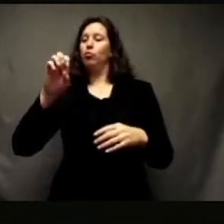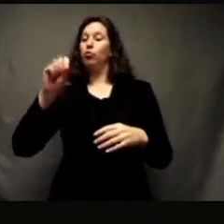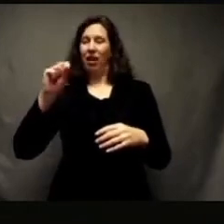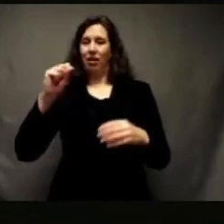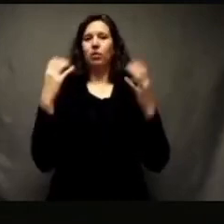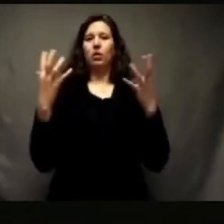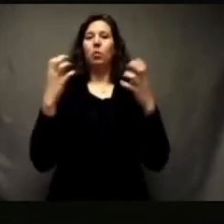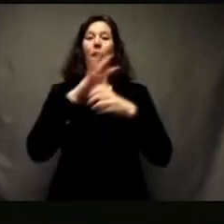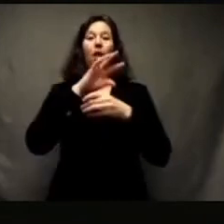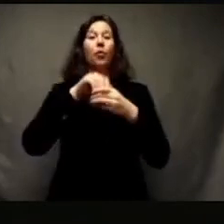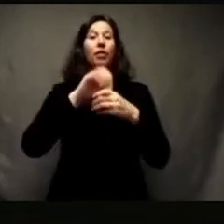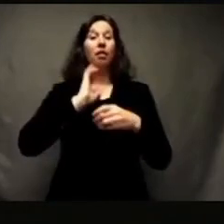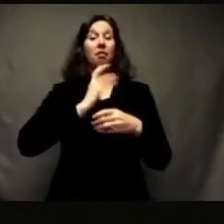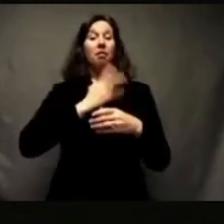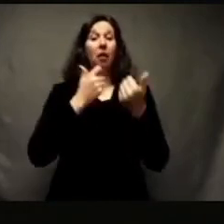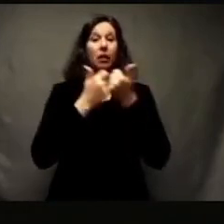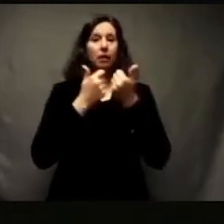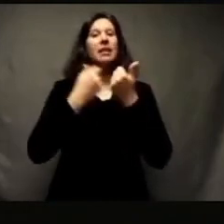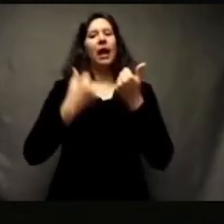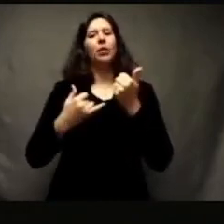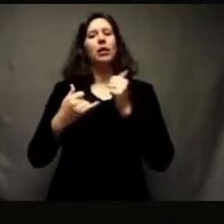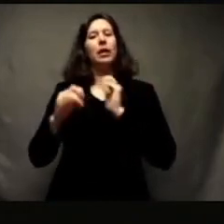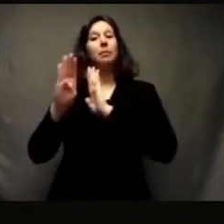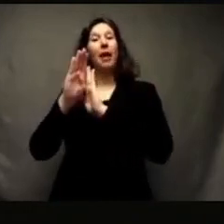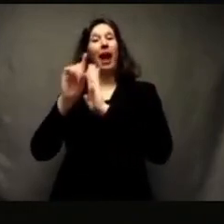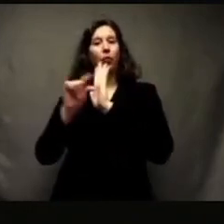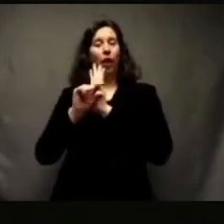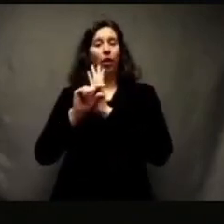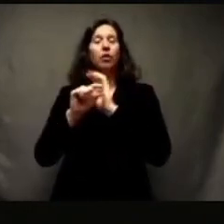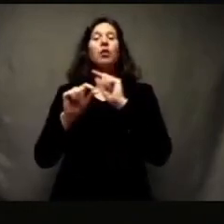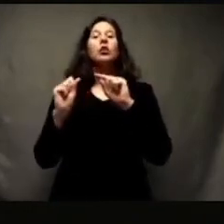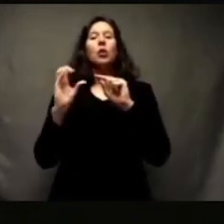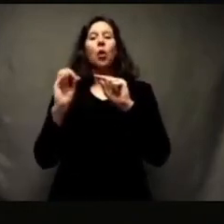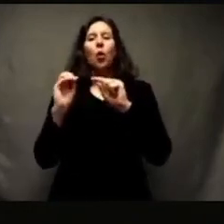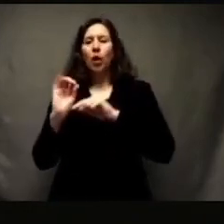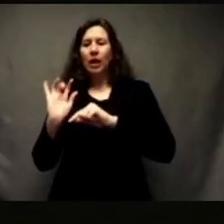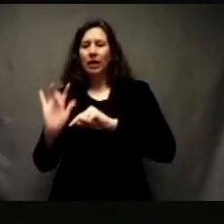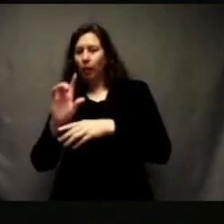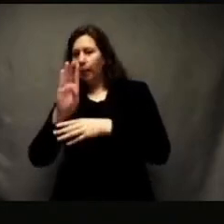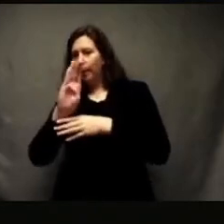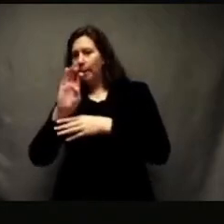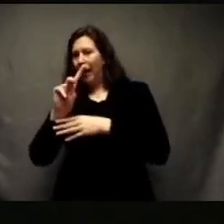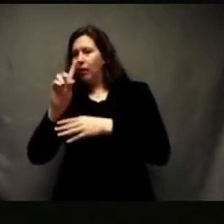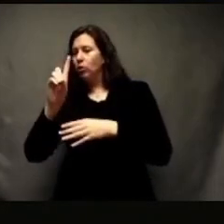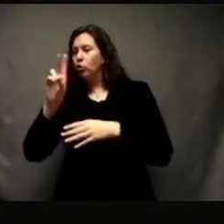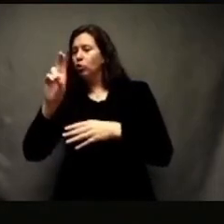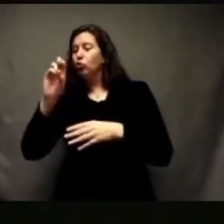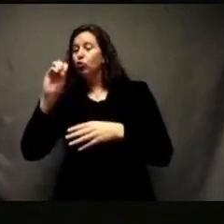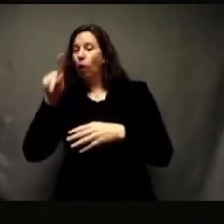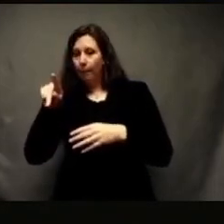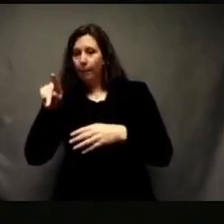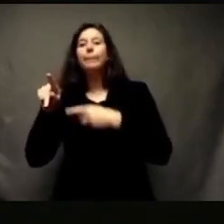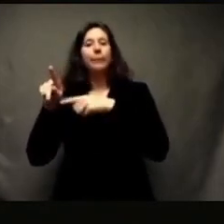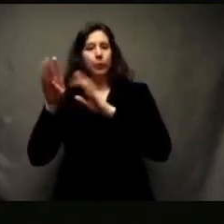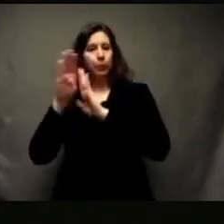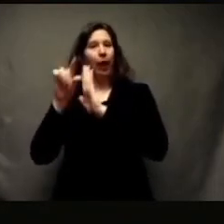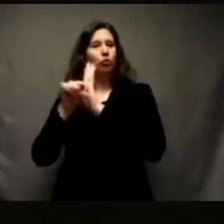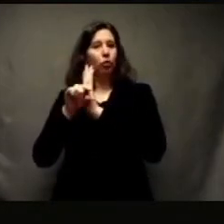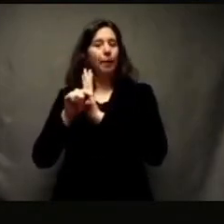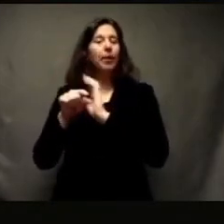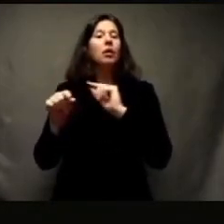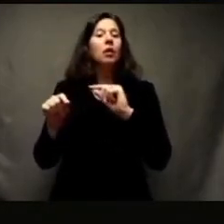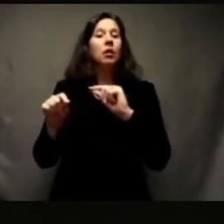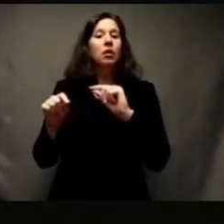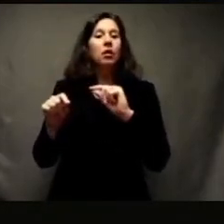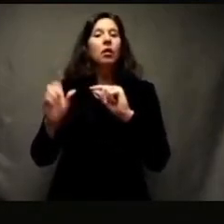now we need a background. So I'm going to go ahead and add a backdrop. And the backdrop we had, or the background